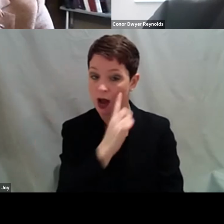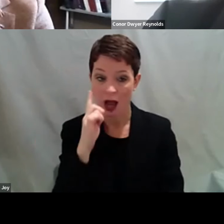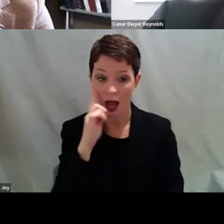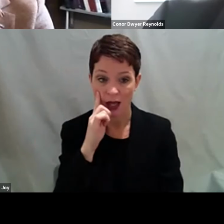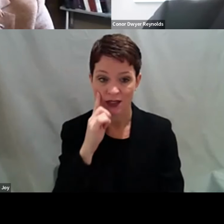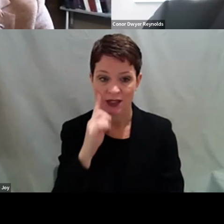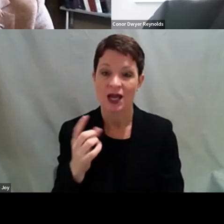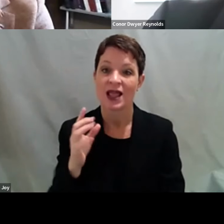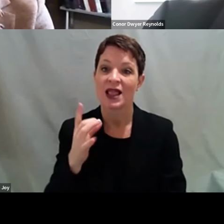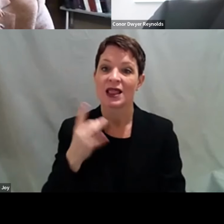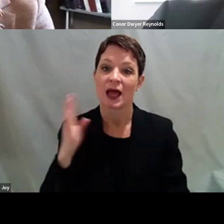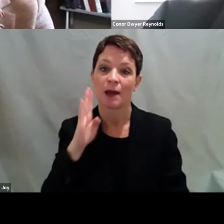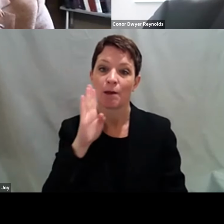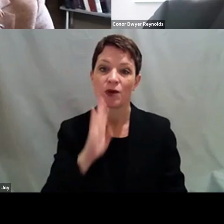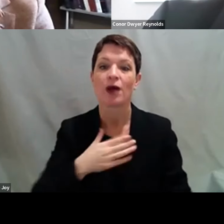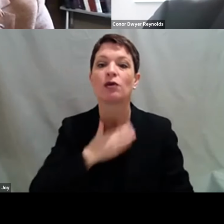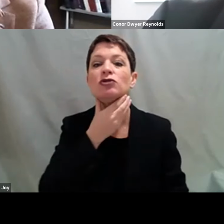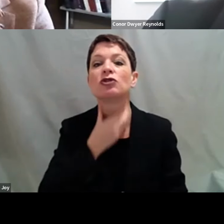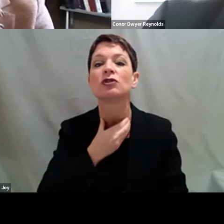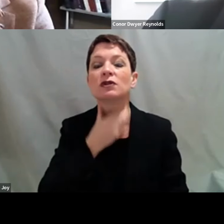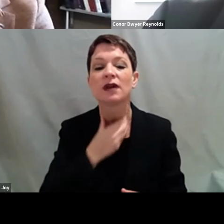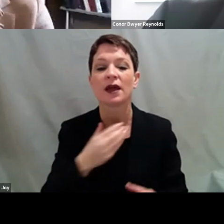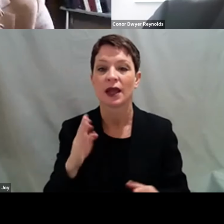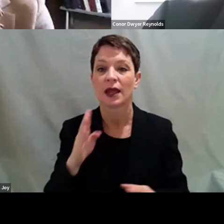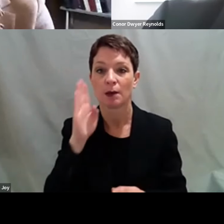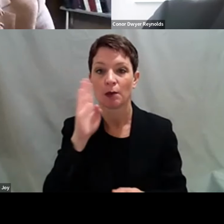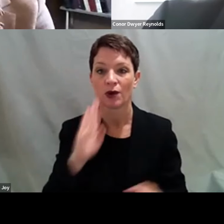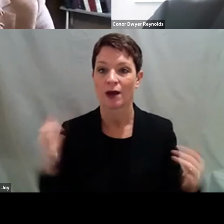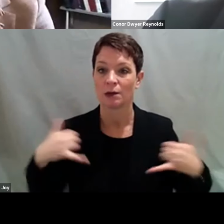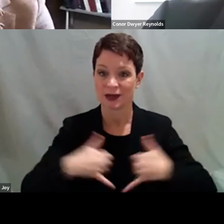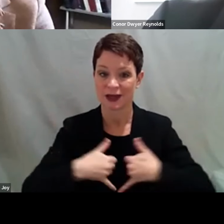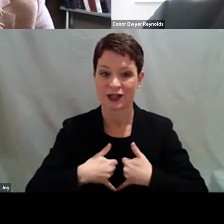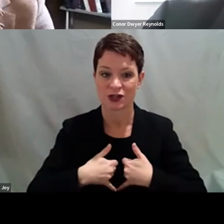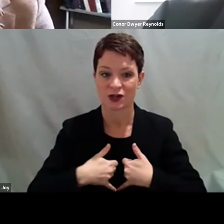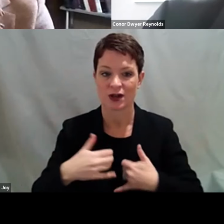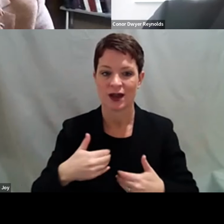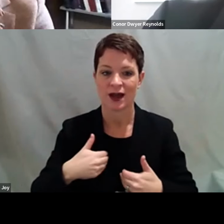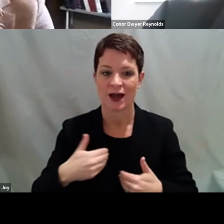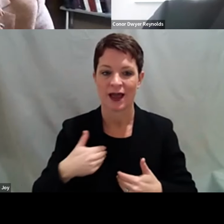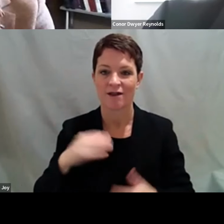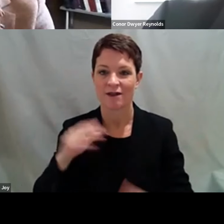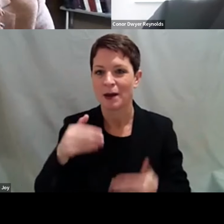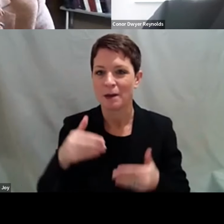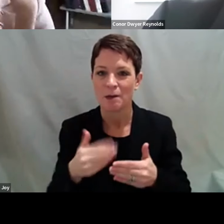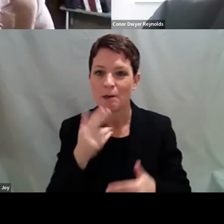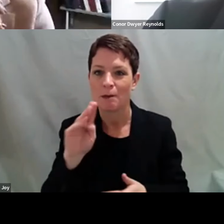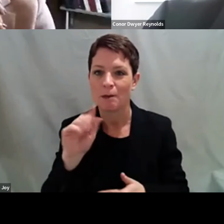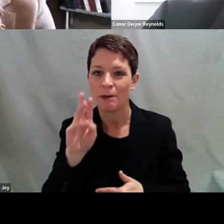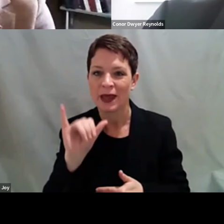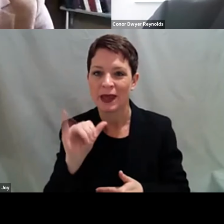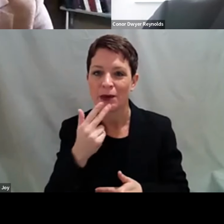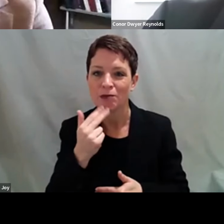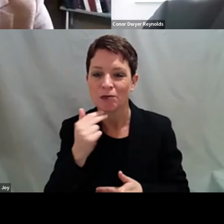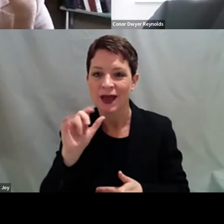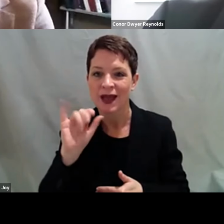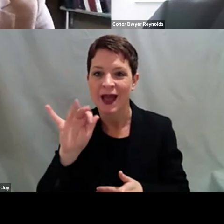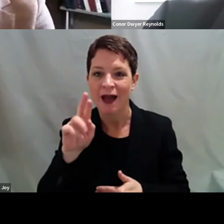wearing a light brown turtleneck and a brown blazer, and I have a baby afro. I use